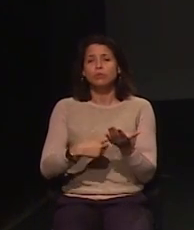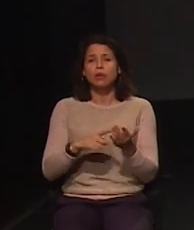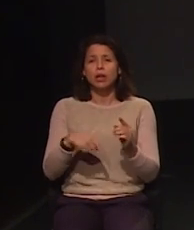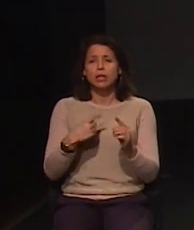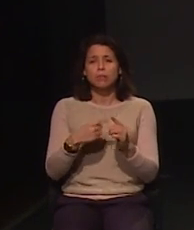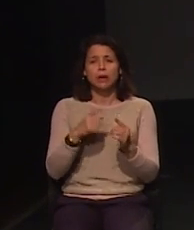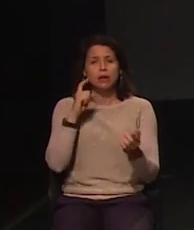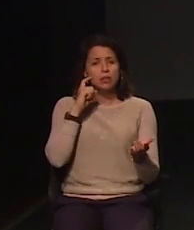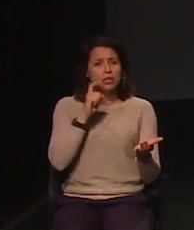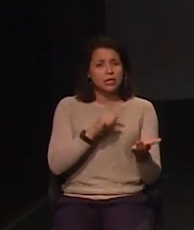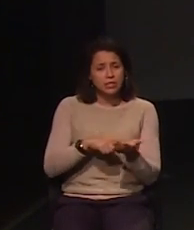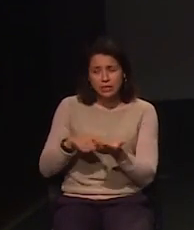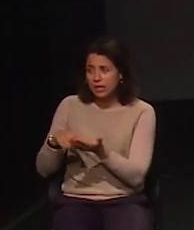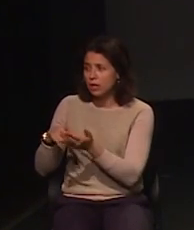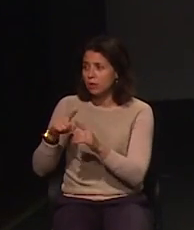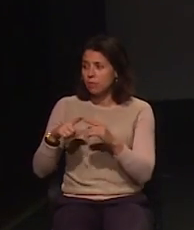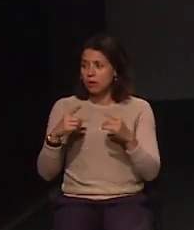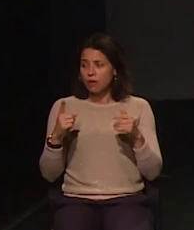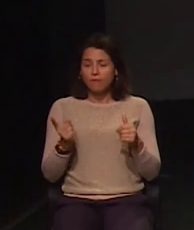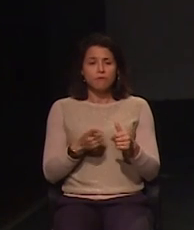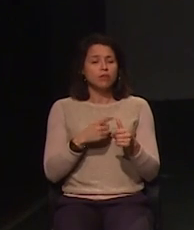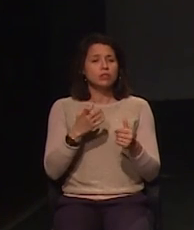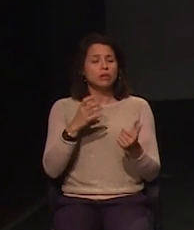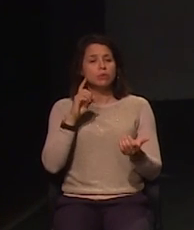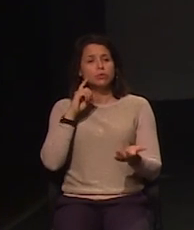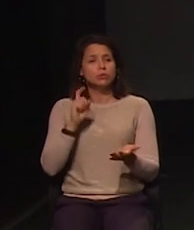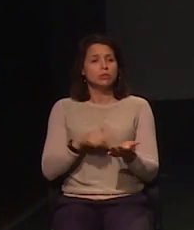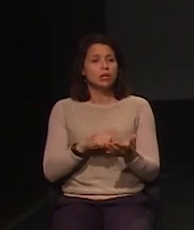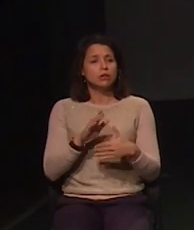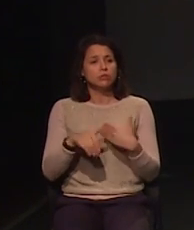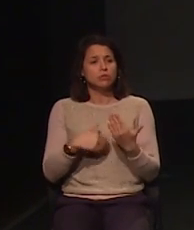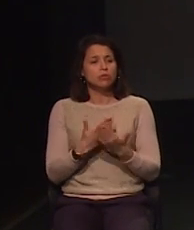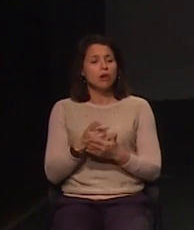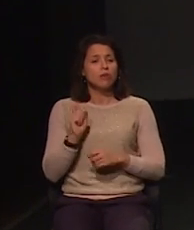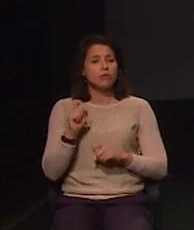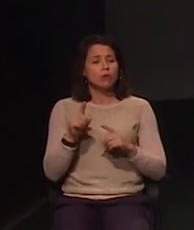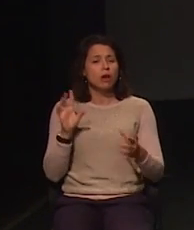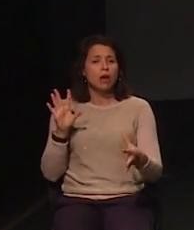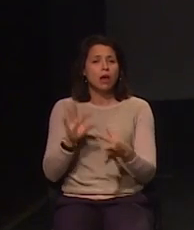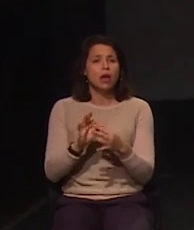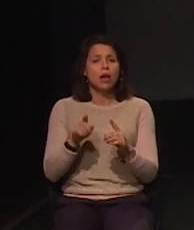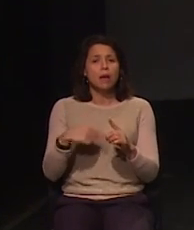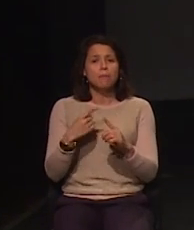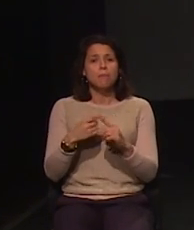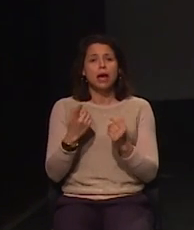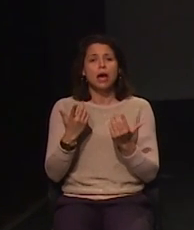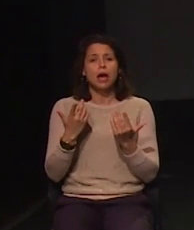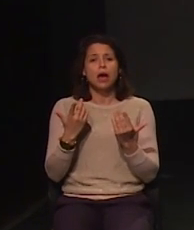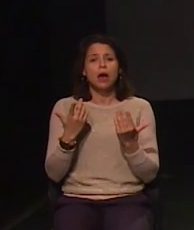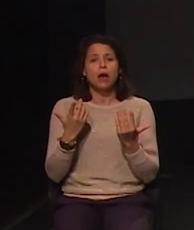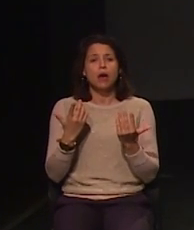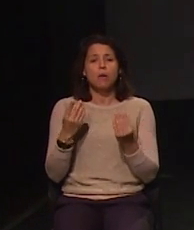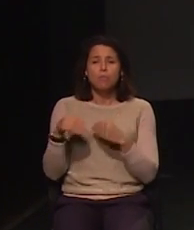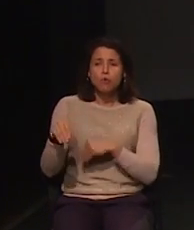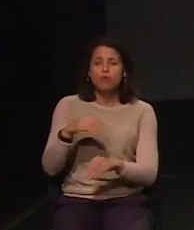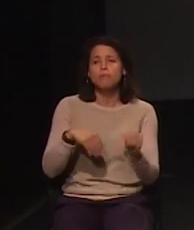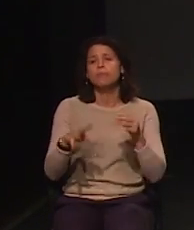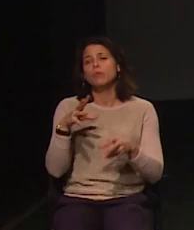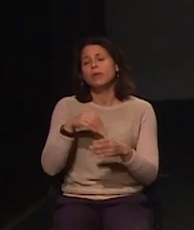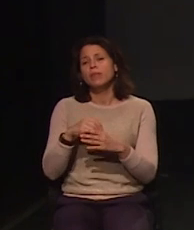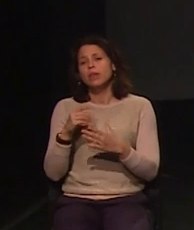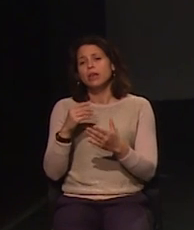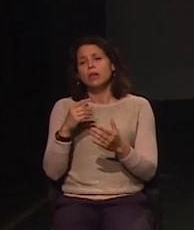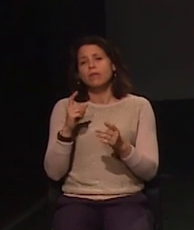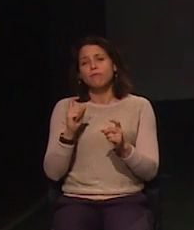I want to just acknowledge that although the question is framed around a movement within philanthropy, philanthropy exists as part of